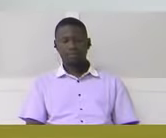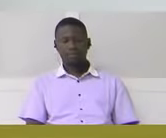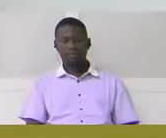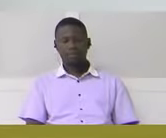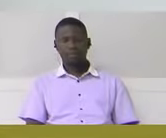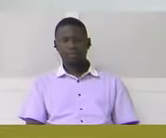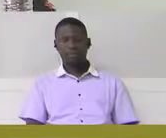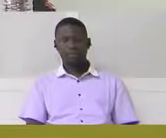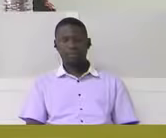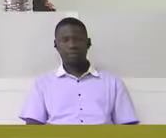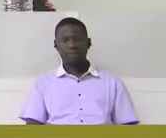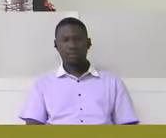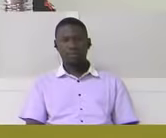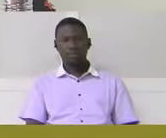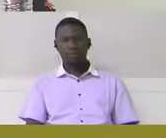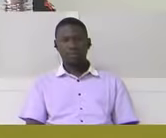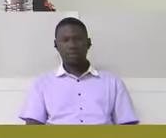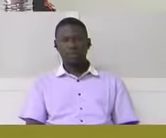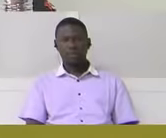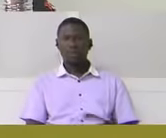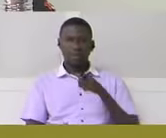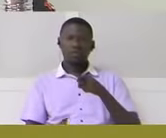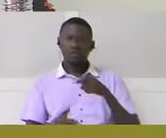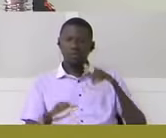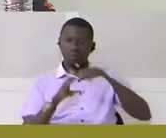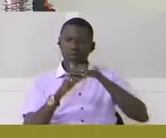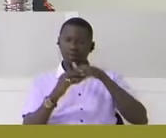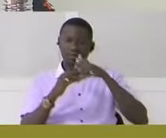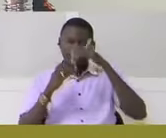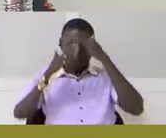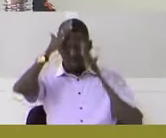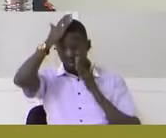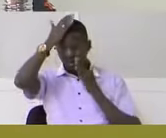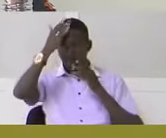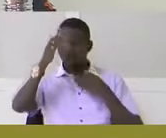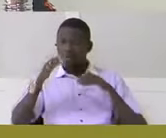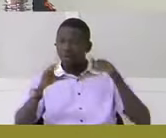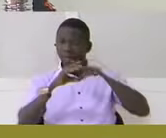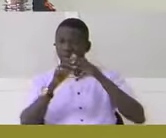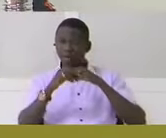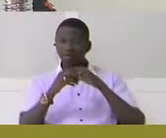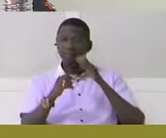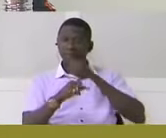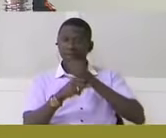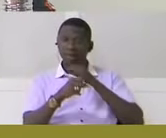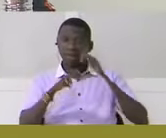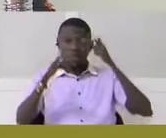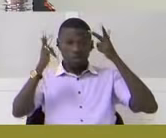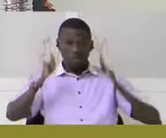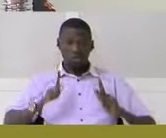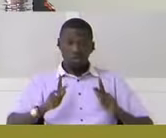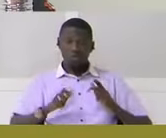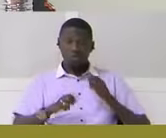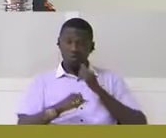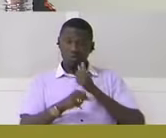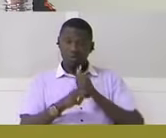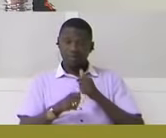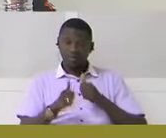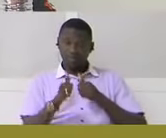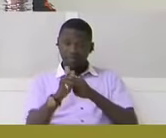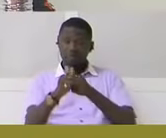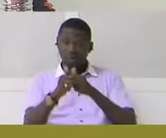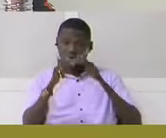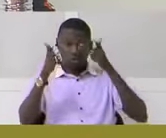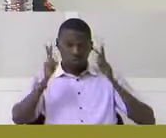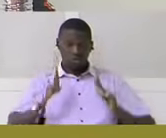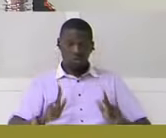As military, are you not part of the law enforcement mechanisms in this country? For ni sojar bunda fa telu manke mult men ya lonko a